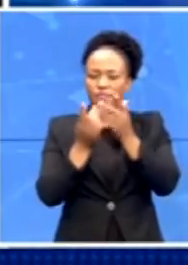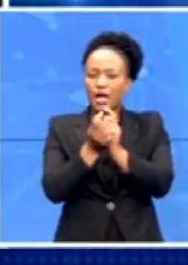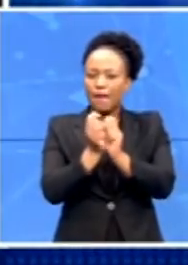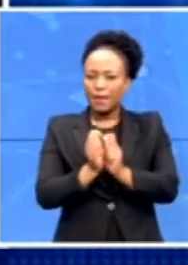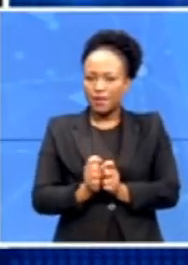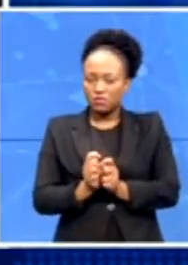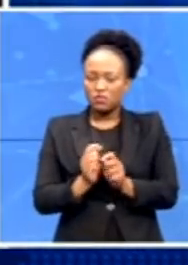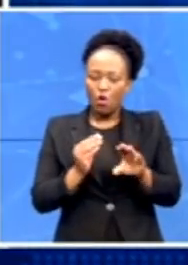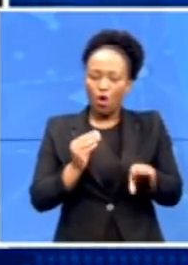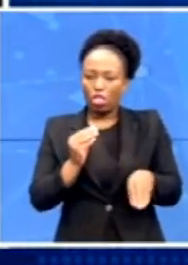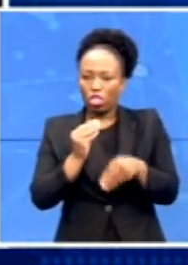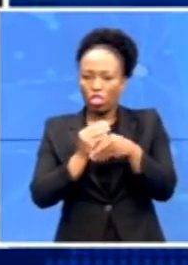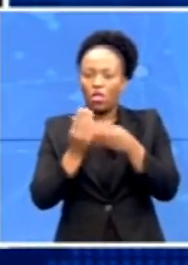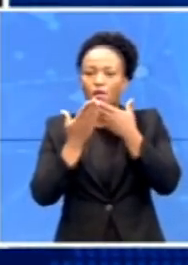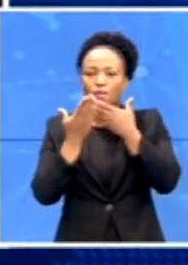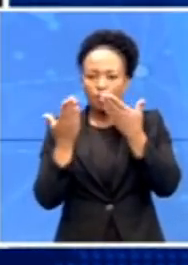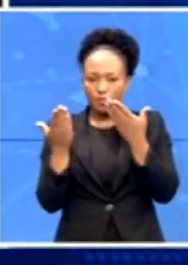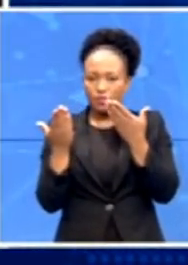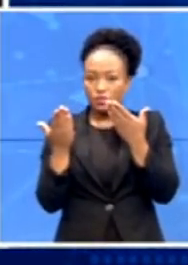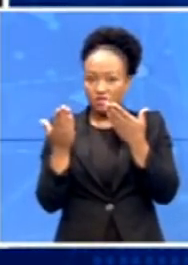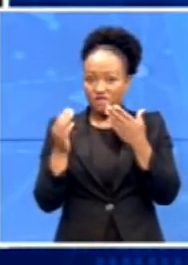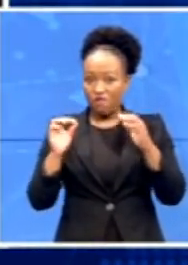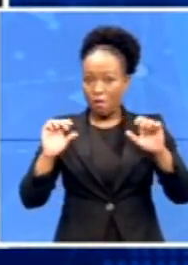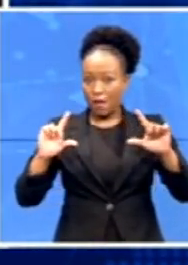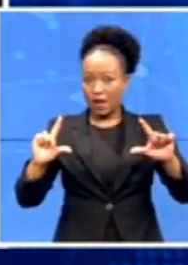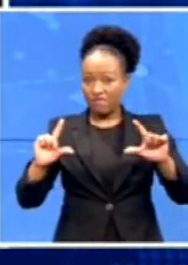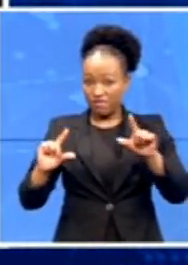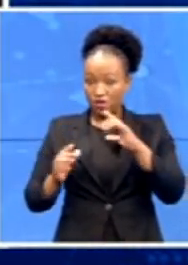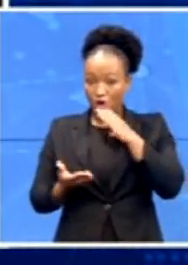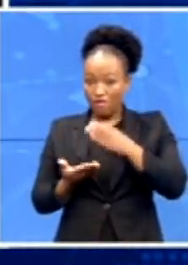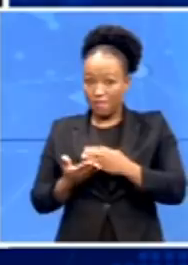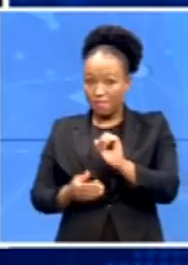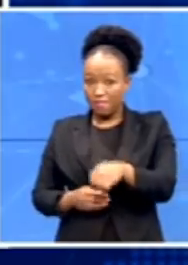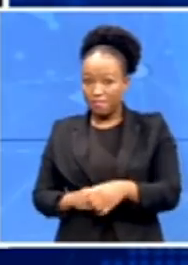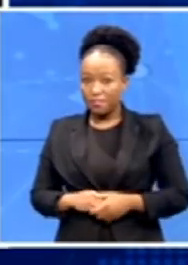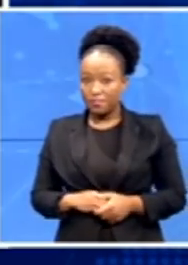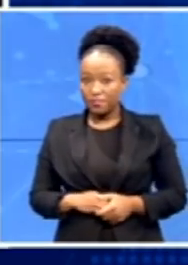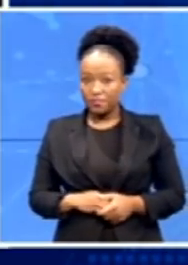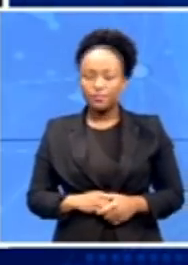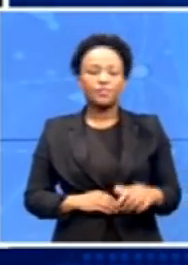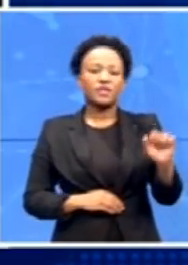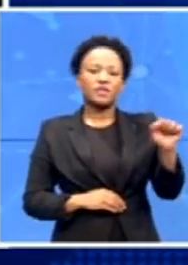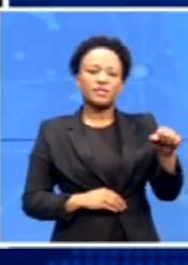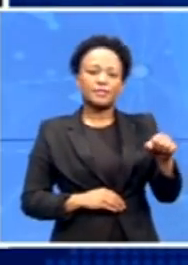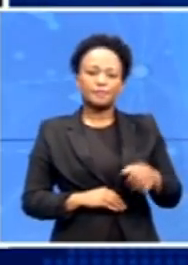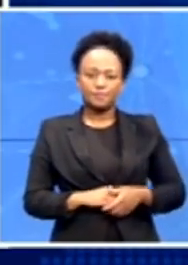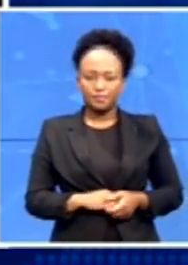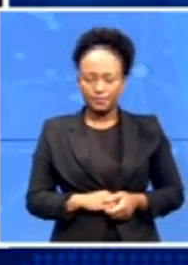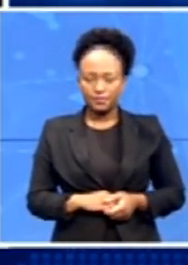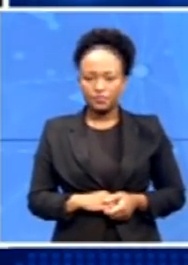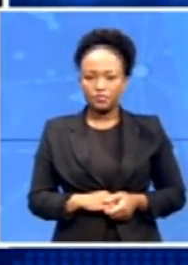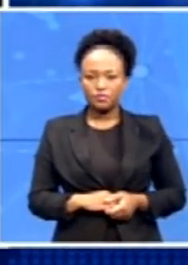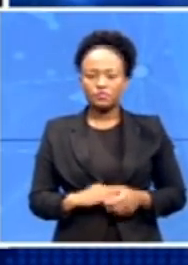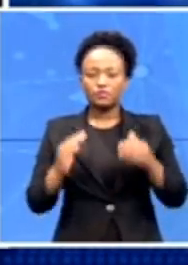these paragraphs. Do you confirm the content? Yes, Counsel. In paragraph 8,